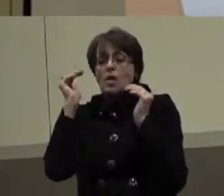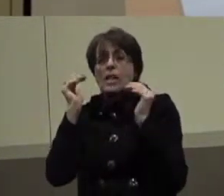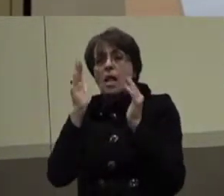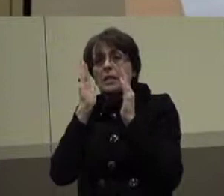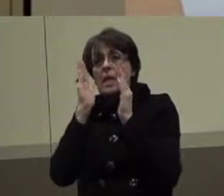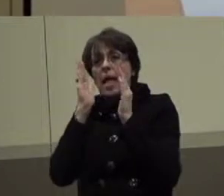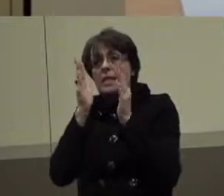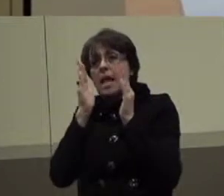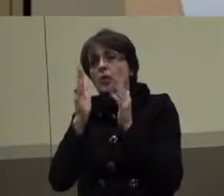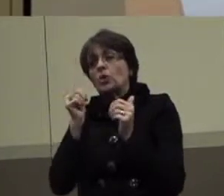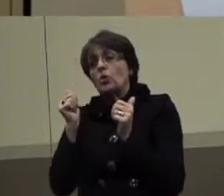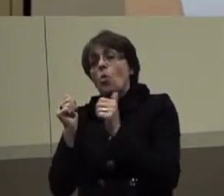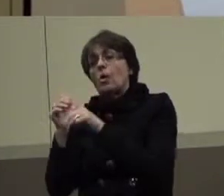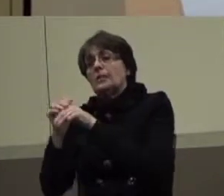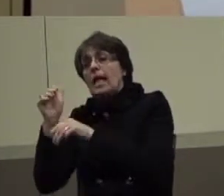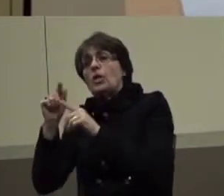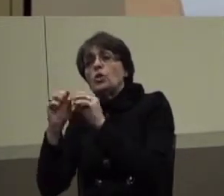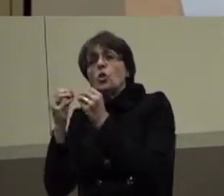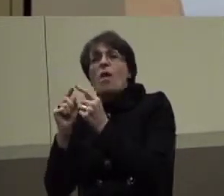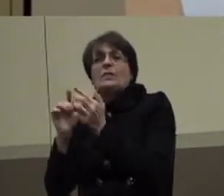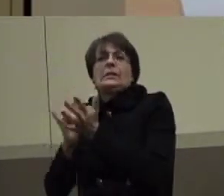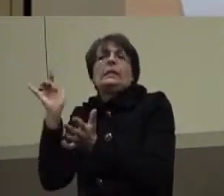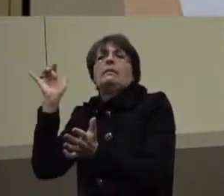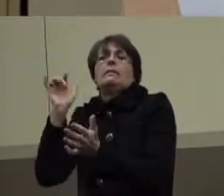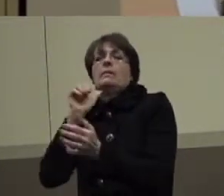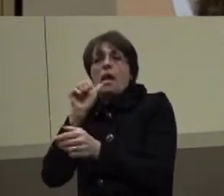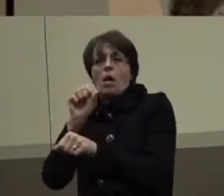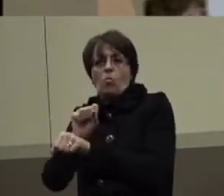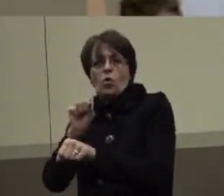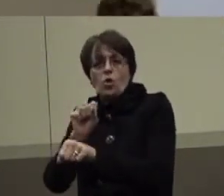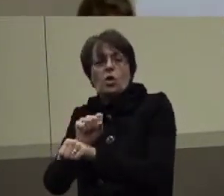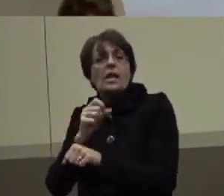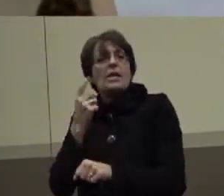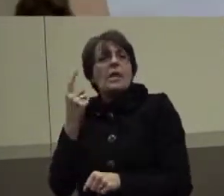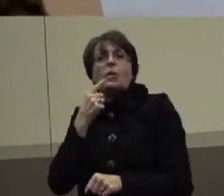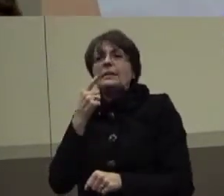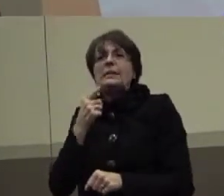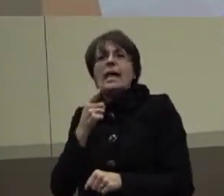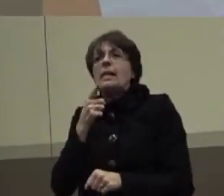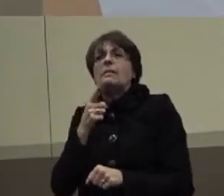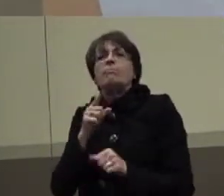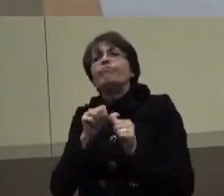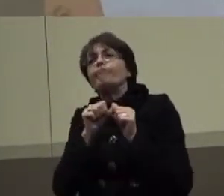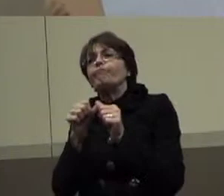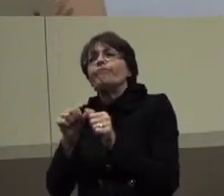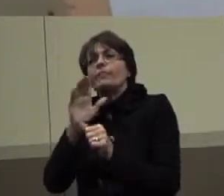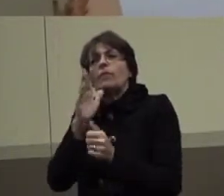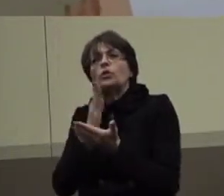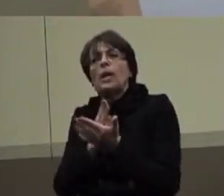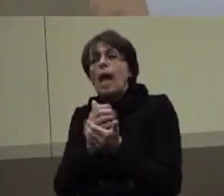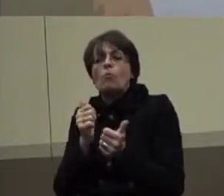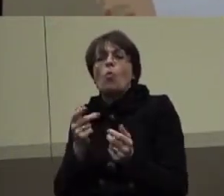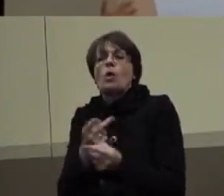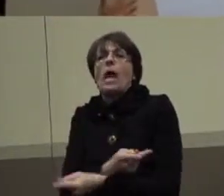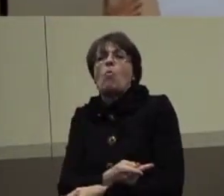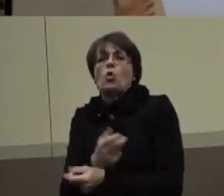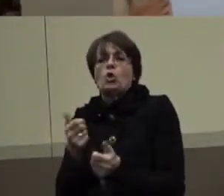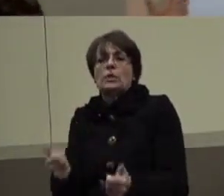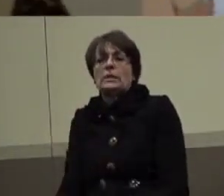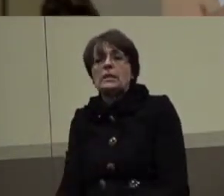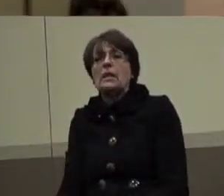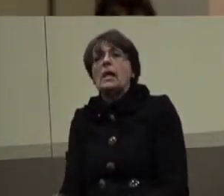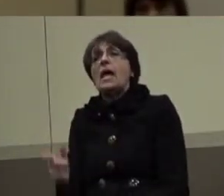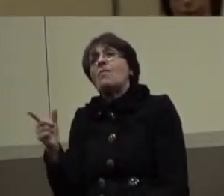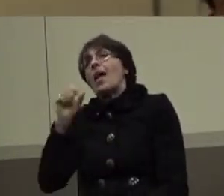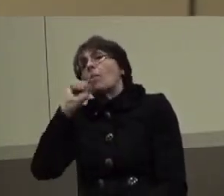attention or got sent to the office so they got out of work. And then they always said they didn't stop or they got worse. So